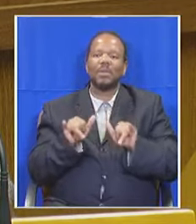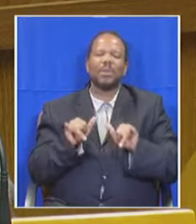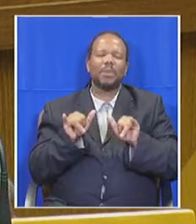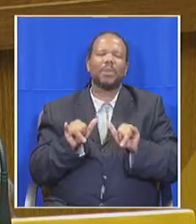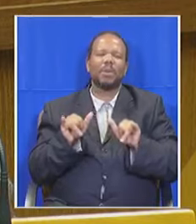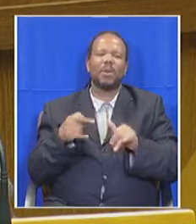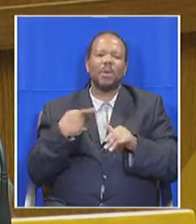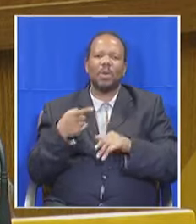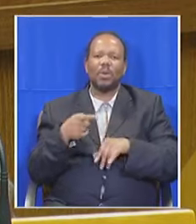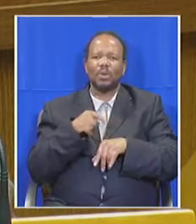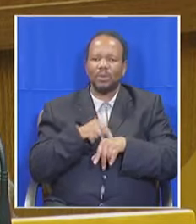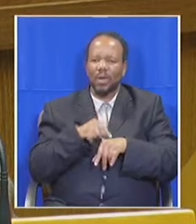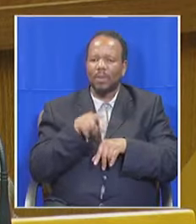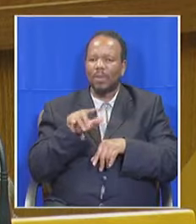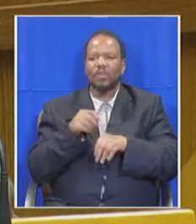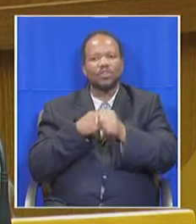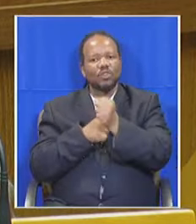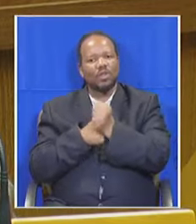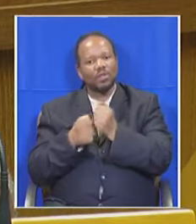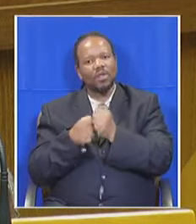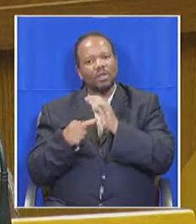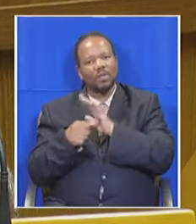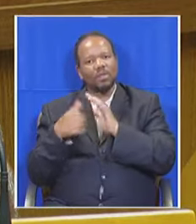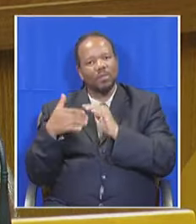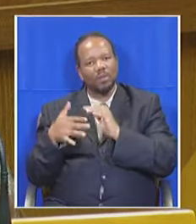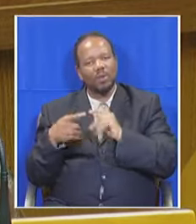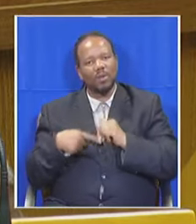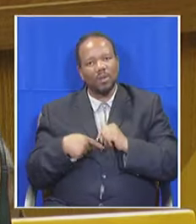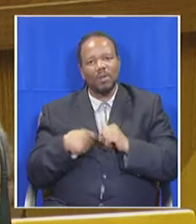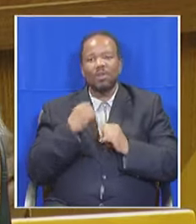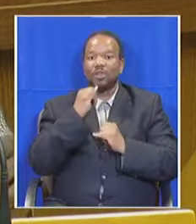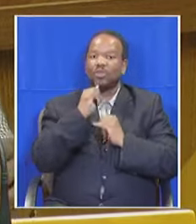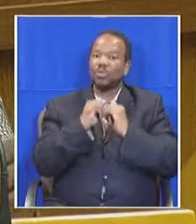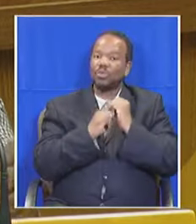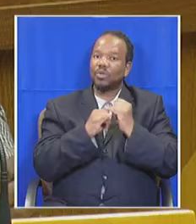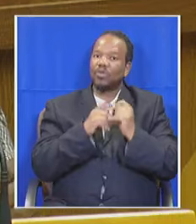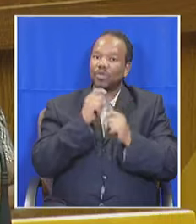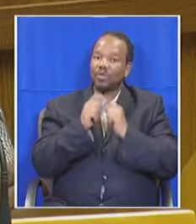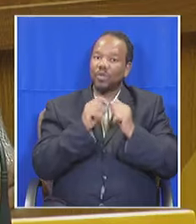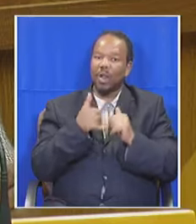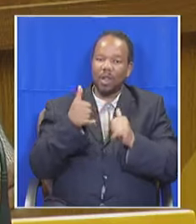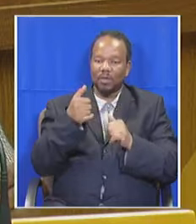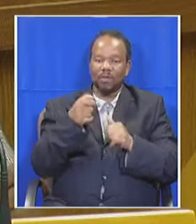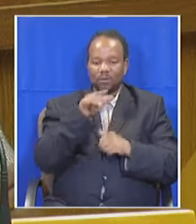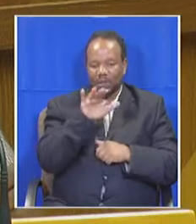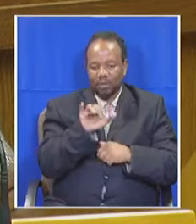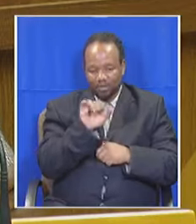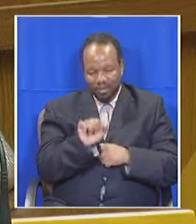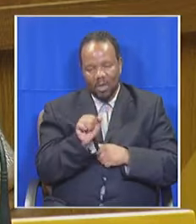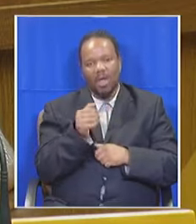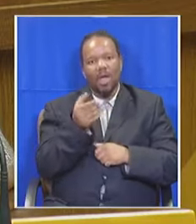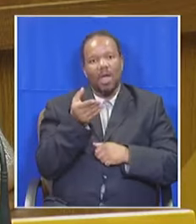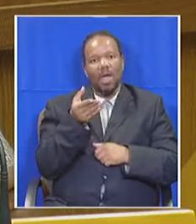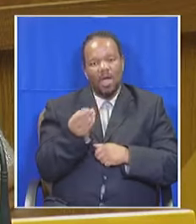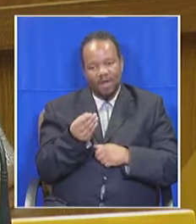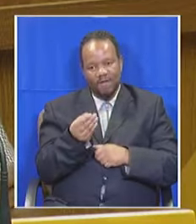these structures, it is necessary. The institution of traditional leadership in South Africa has a definite role to play in our